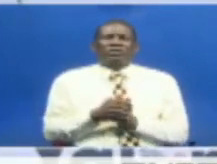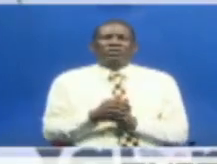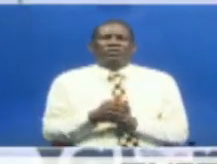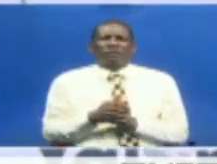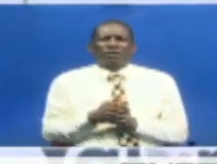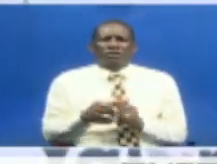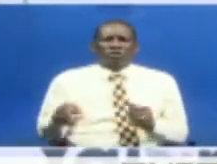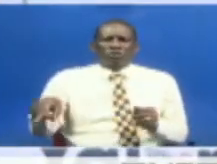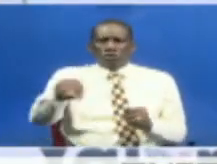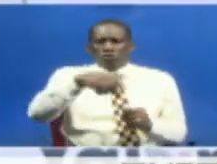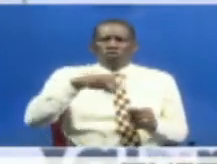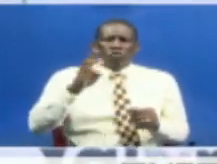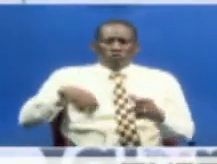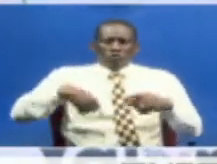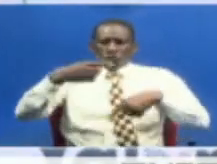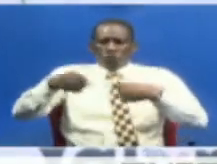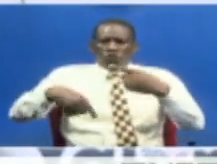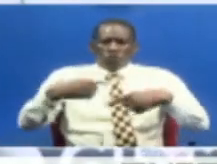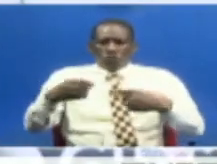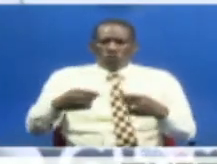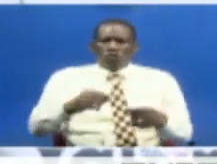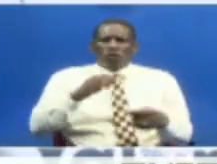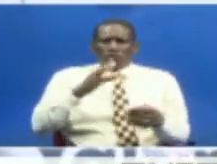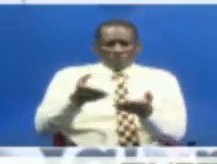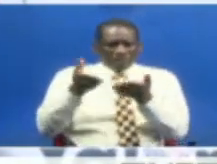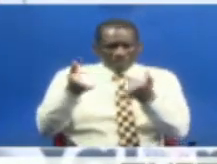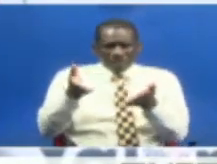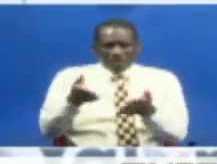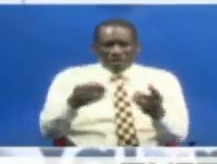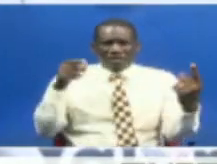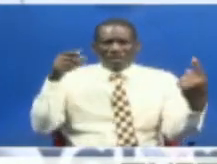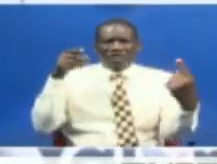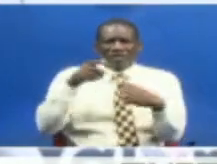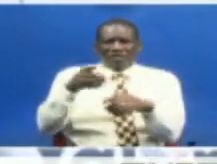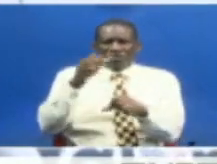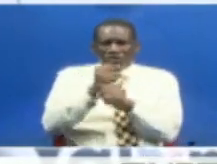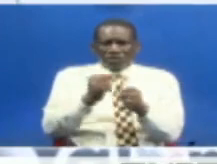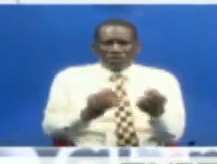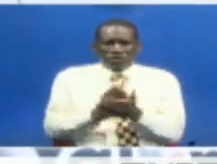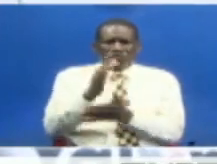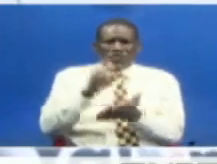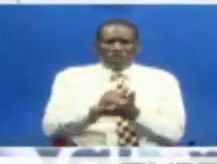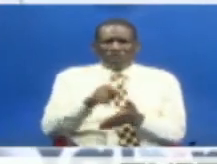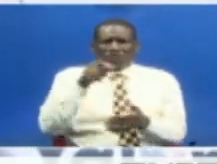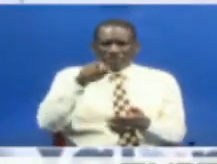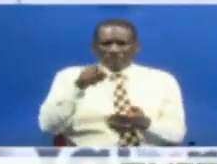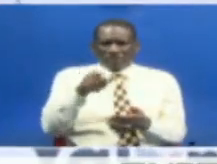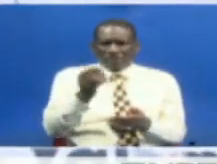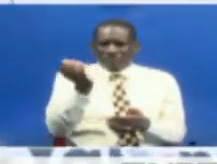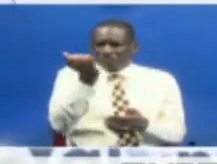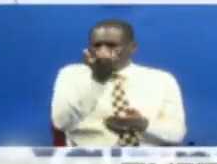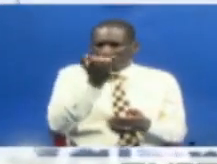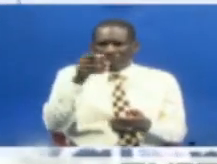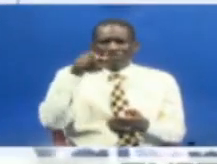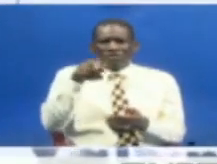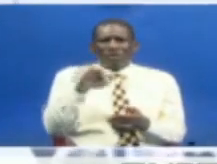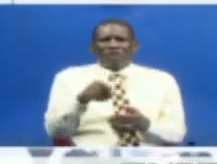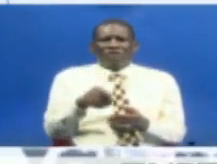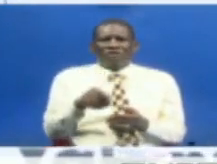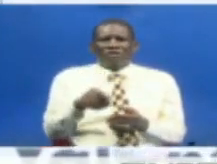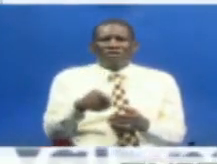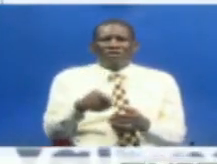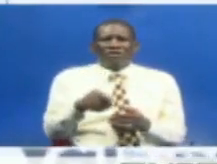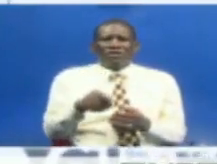We'll continue being present here until we make sure that this kiwanja here is put to